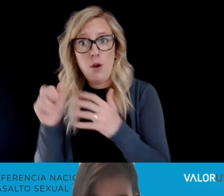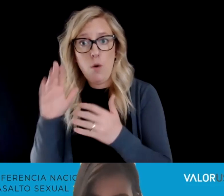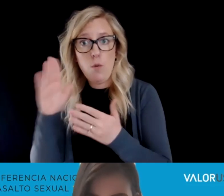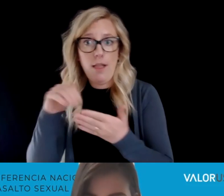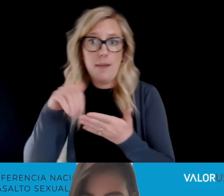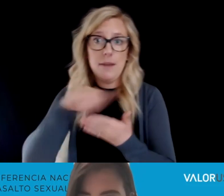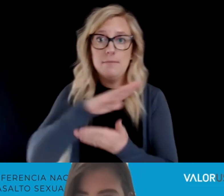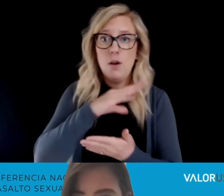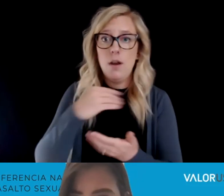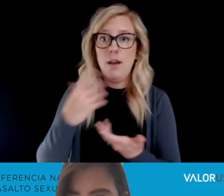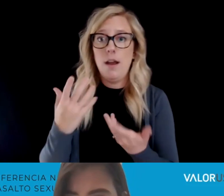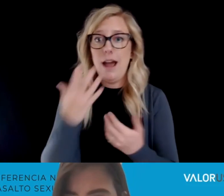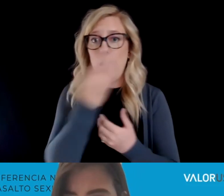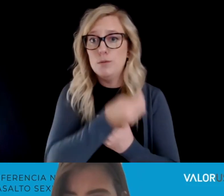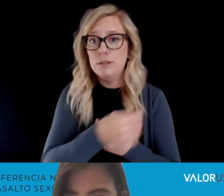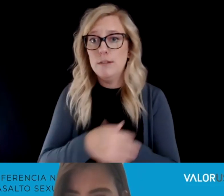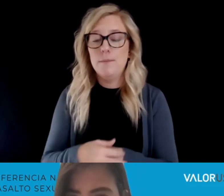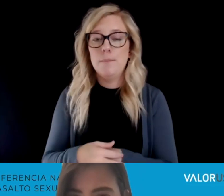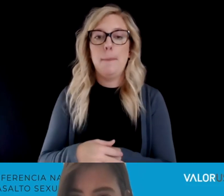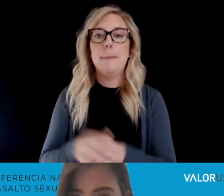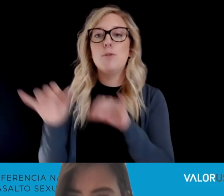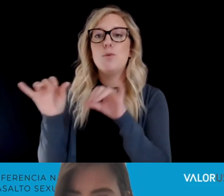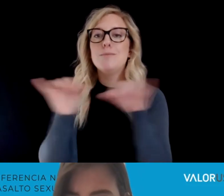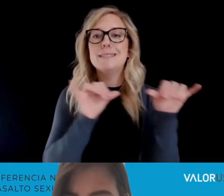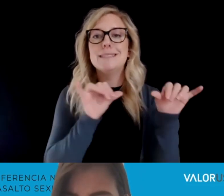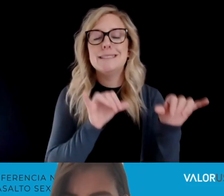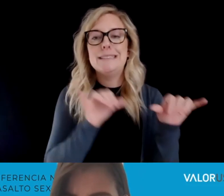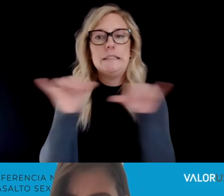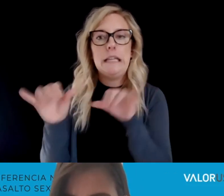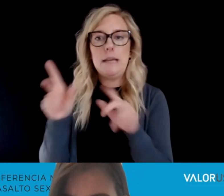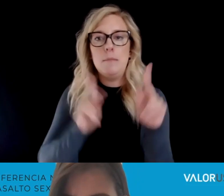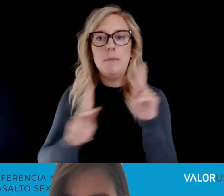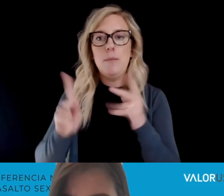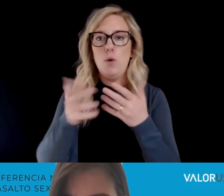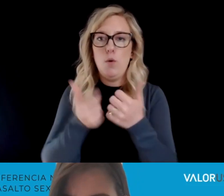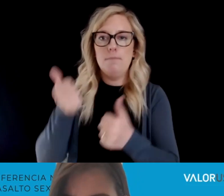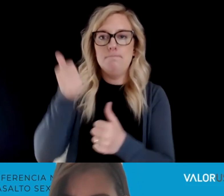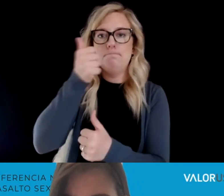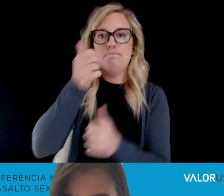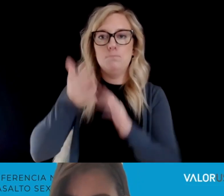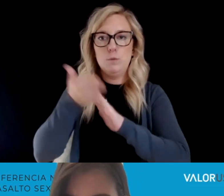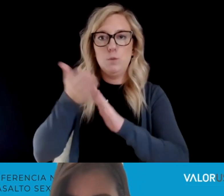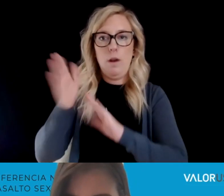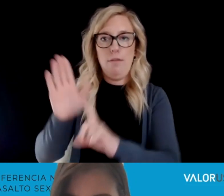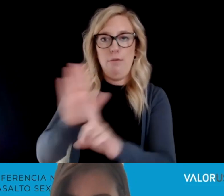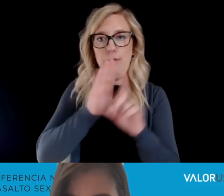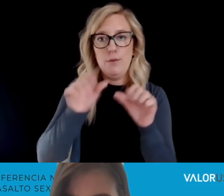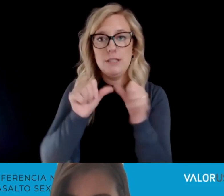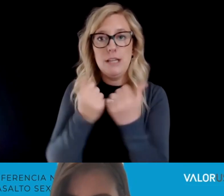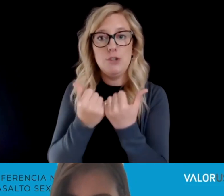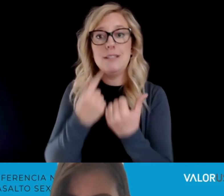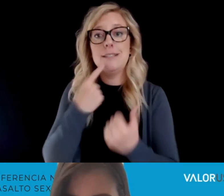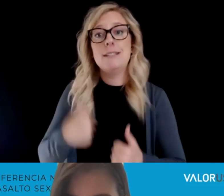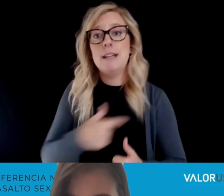So, the same people in charge of those agencies have told us that when we